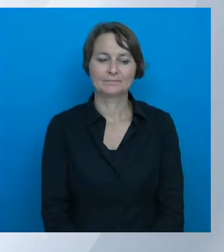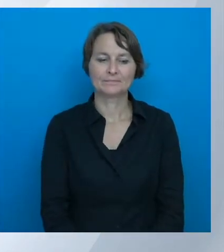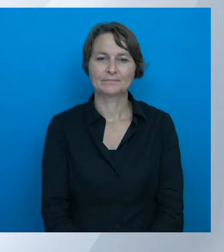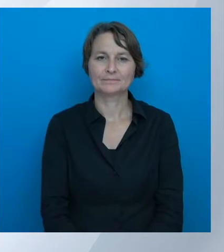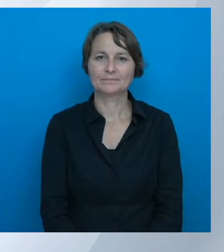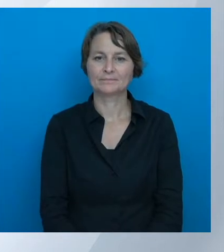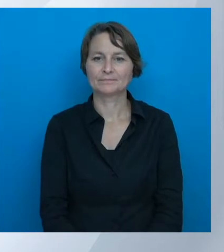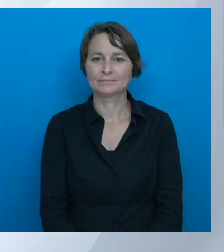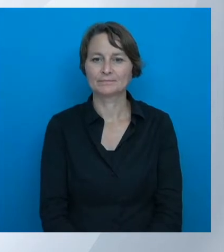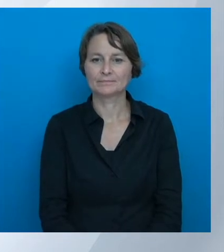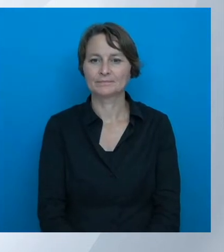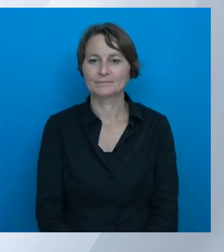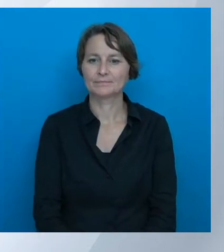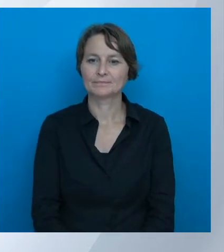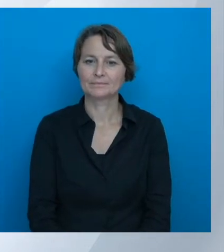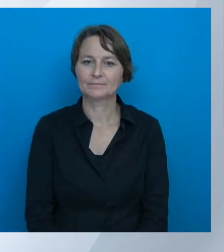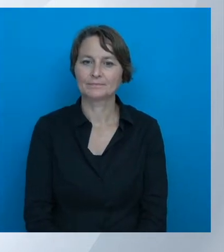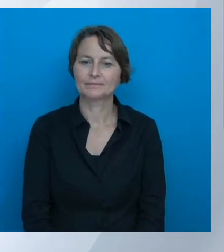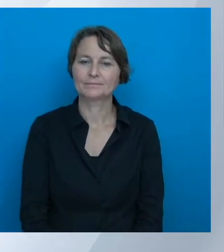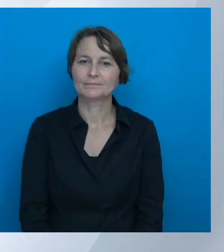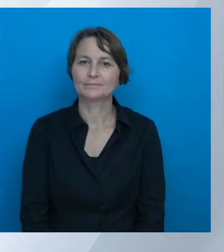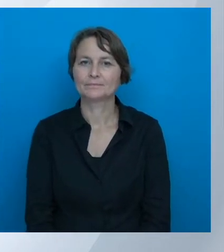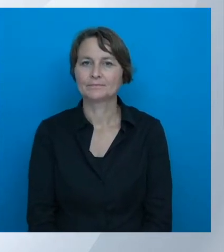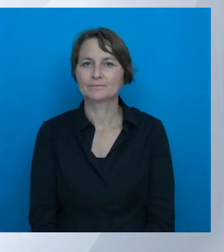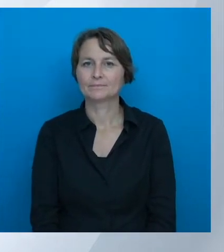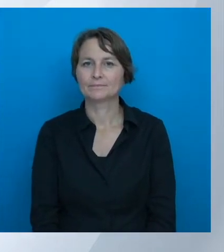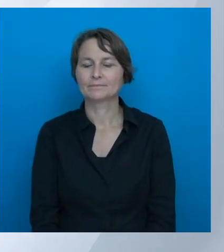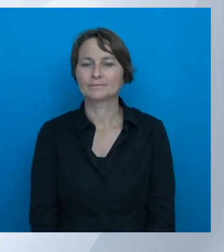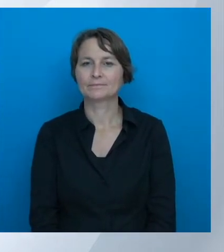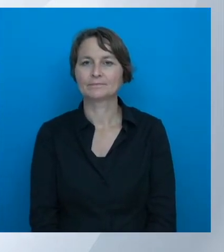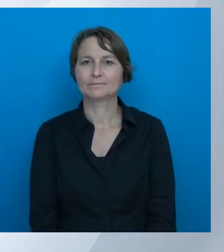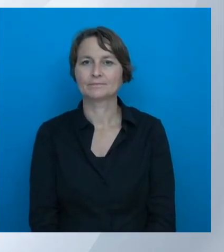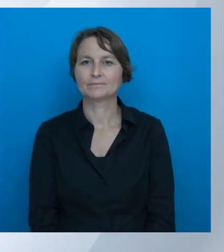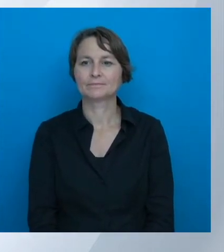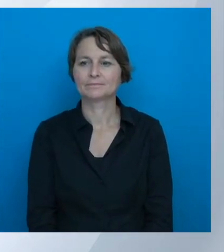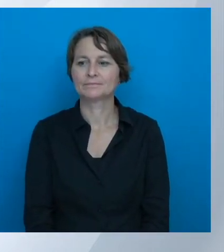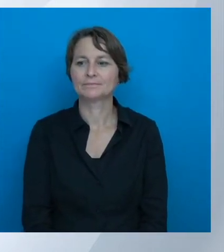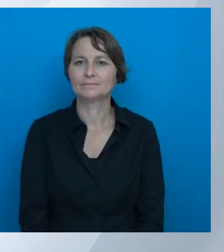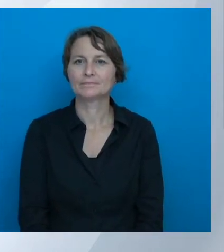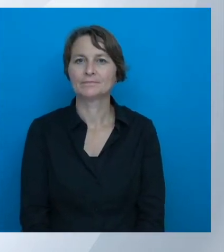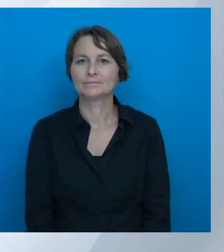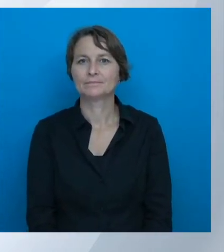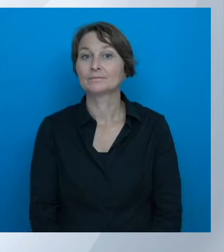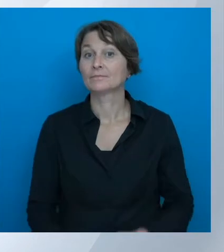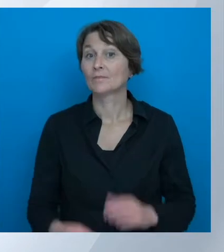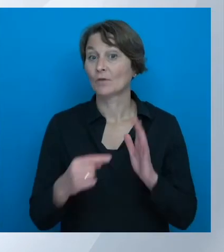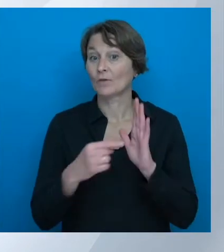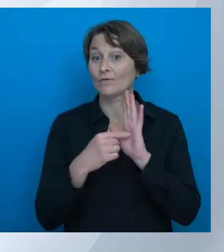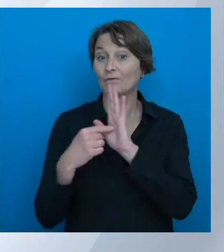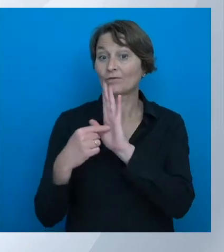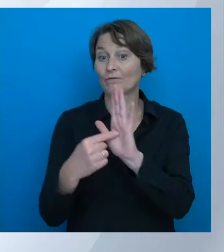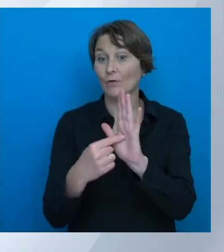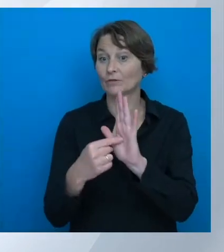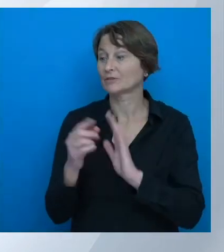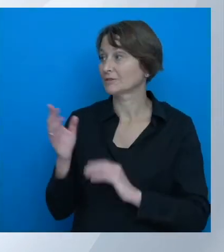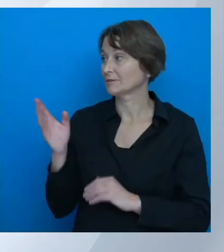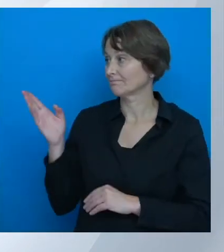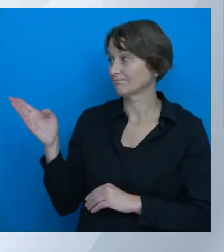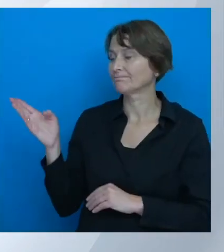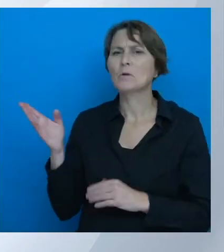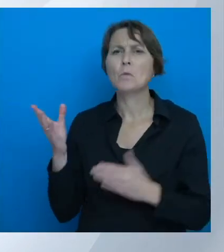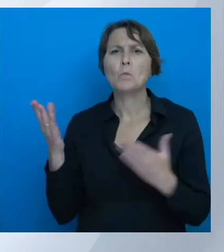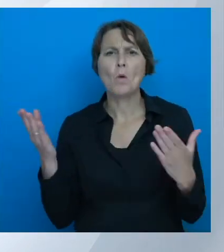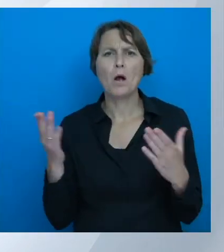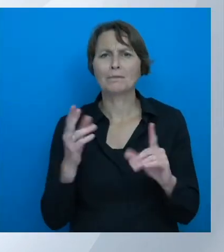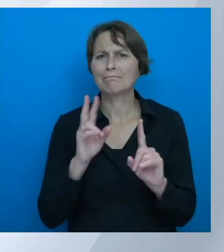So what I want to start with is just to show you the Angular application that I'm going to be using here. It's really